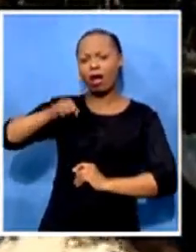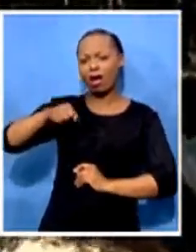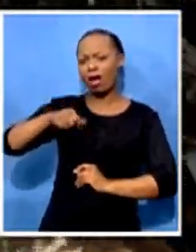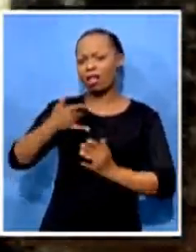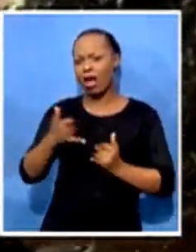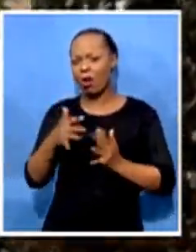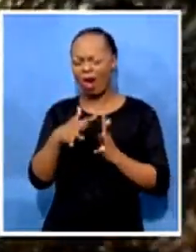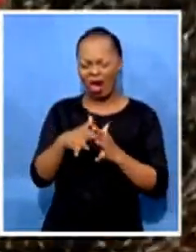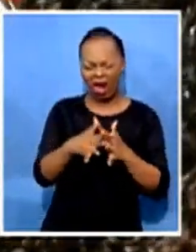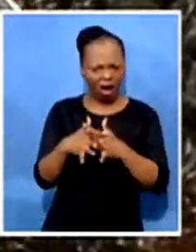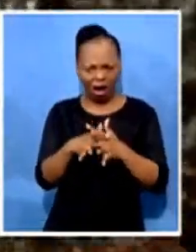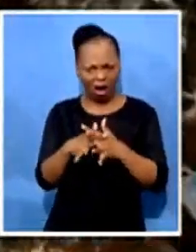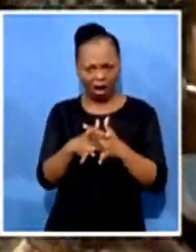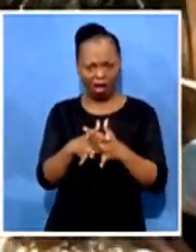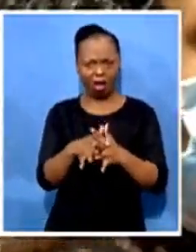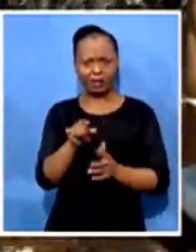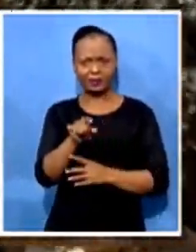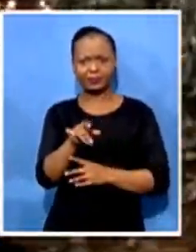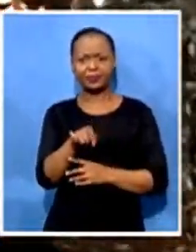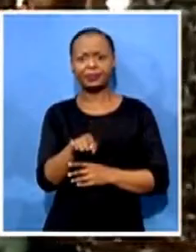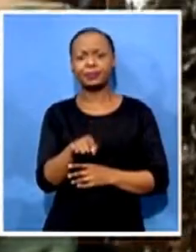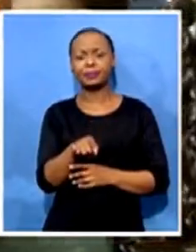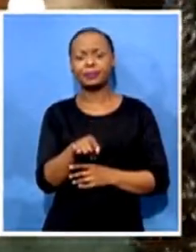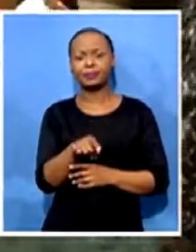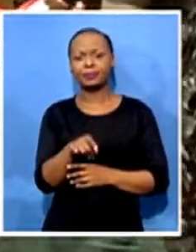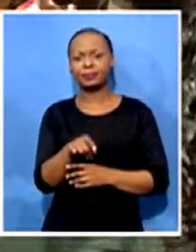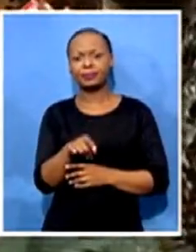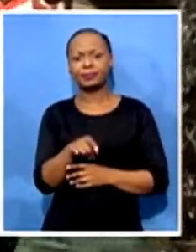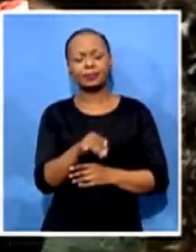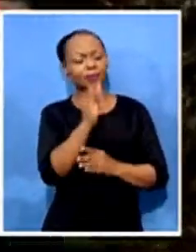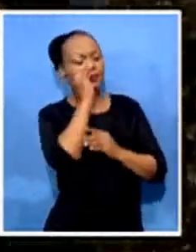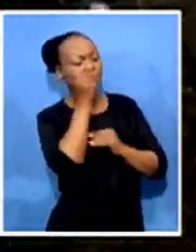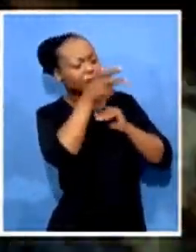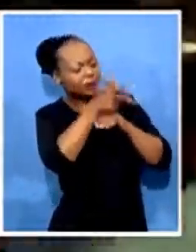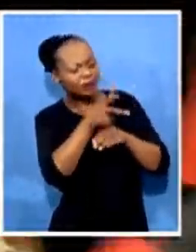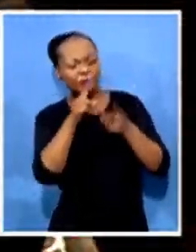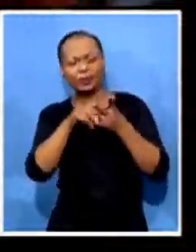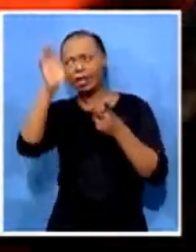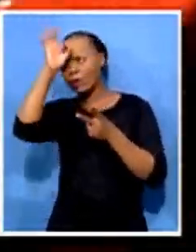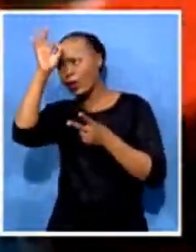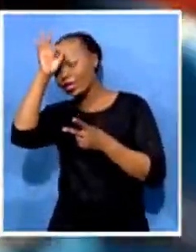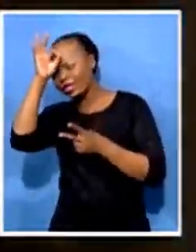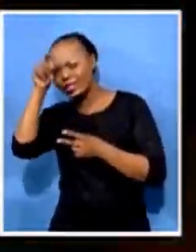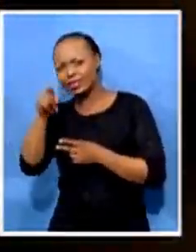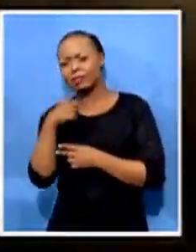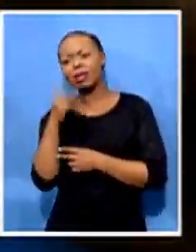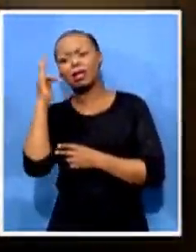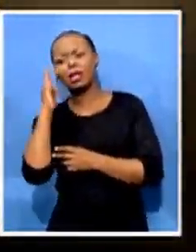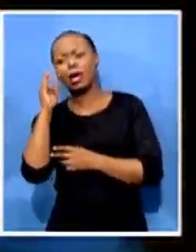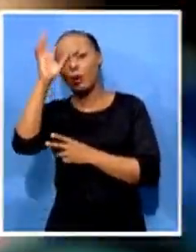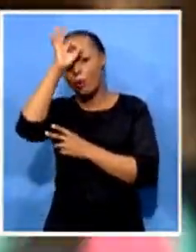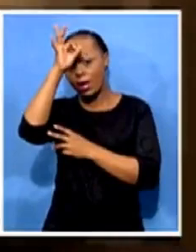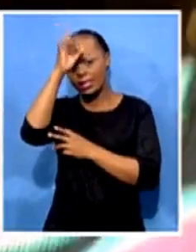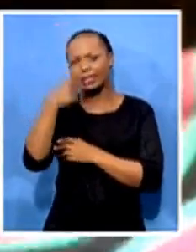go with regards to the media and the police. I think we heard the police say that the media are